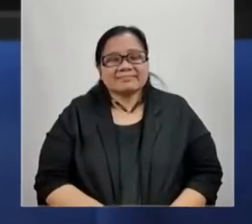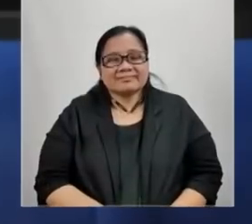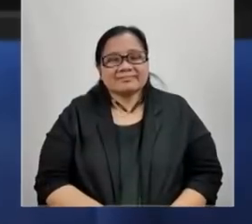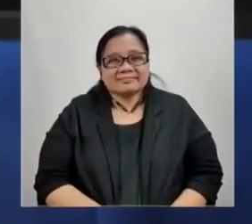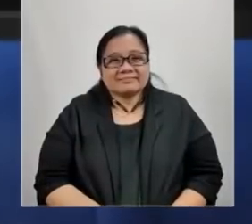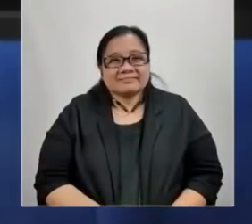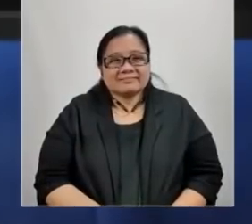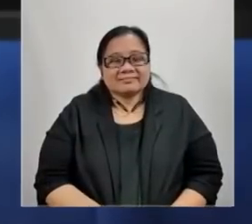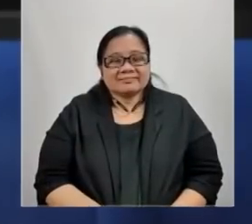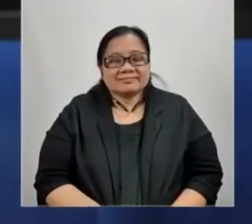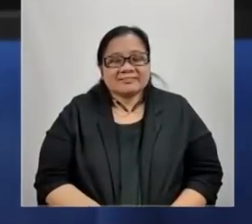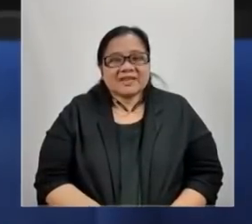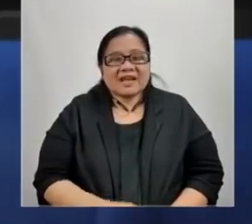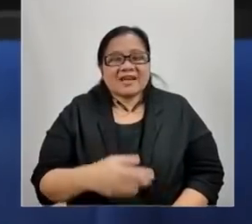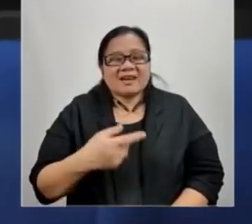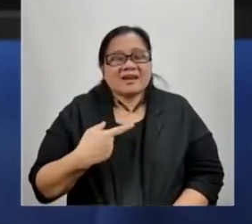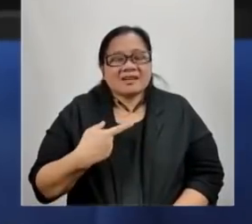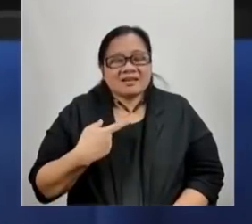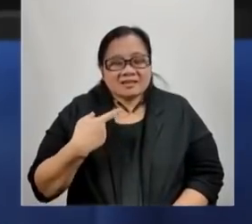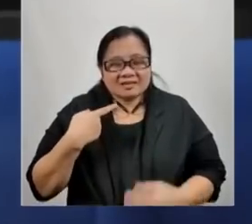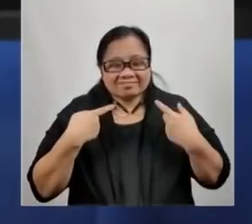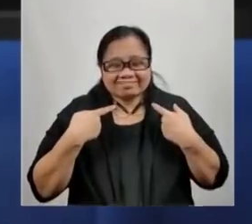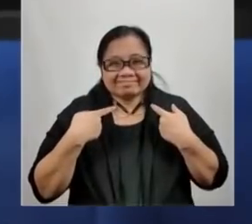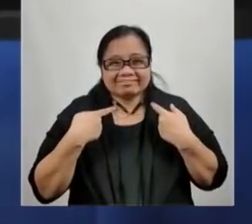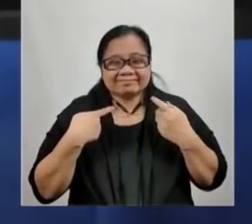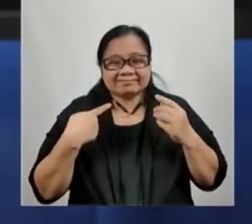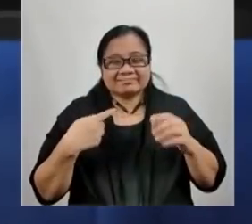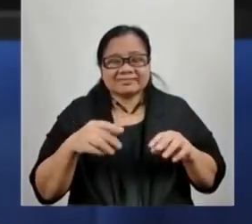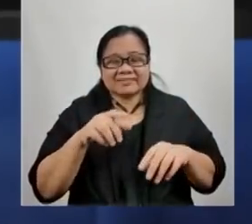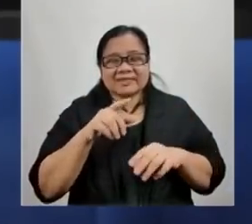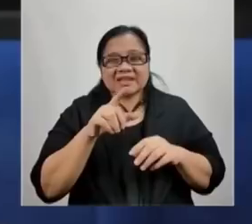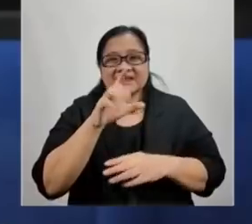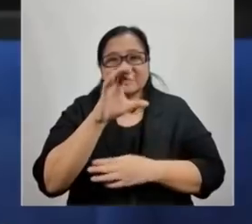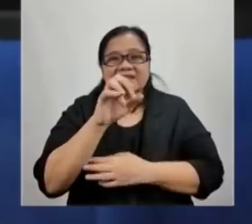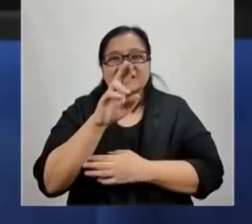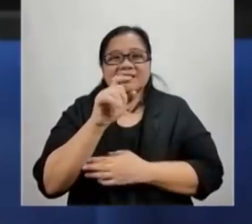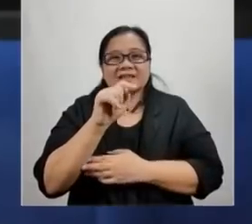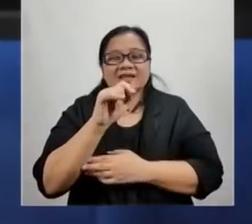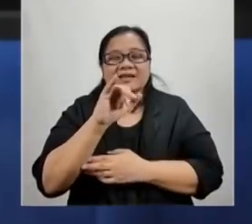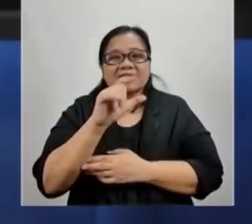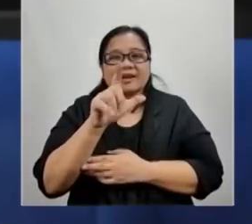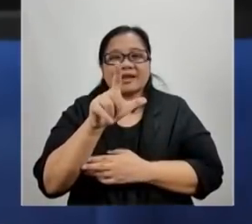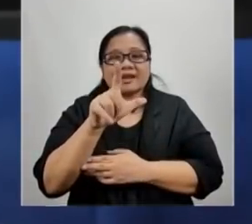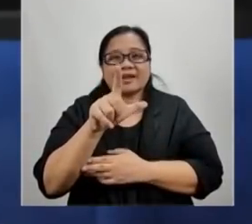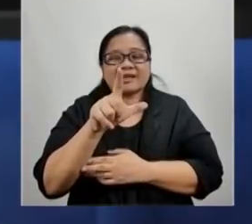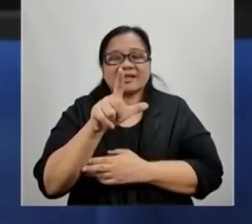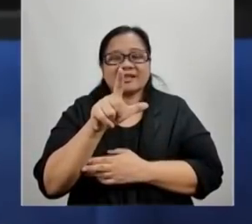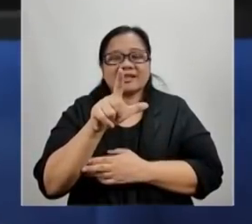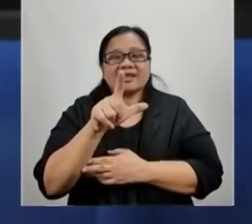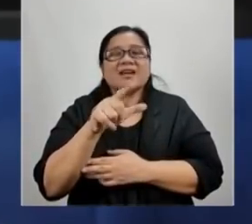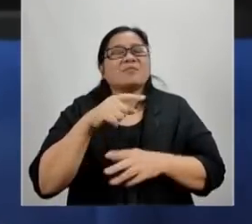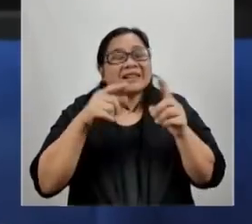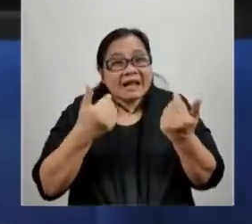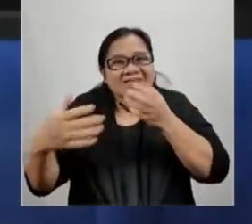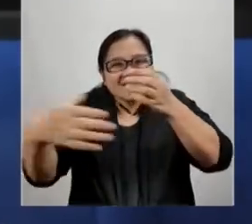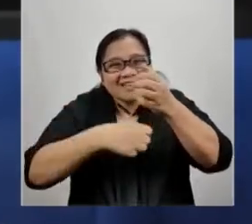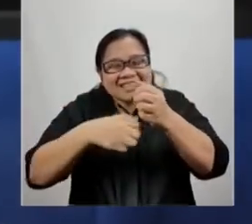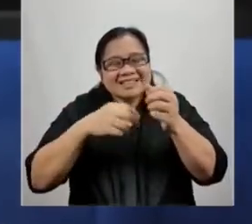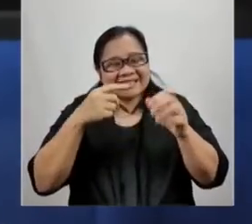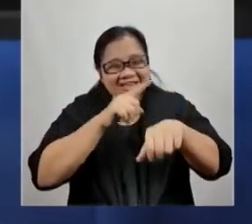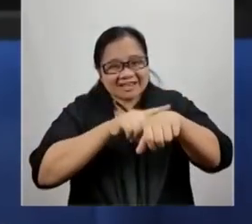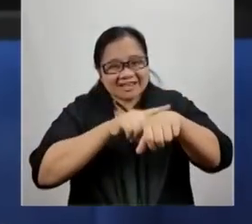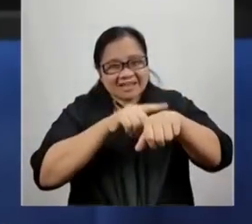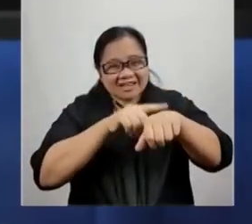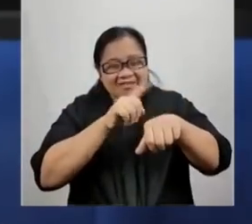sugar. However, we are also approaching harvest season. This is why the importation calls for a balancing act. Will